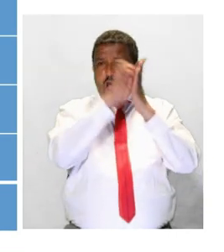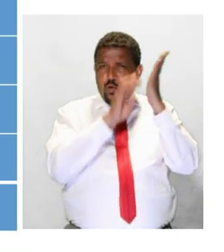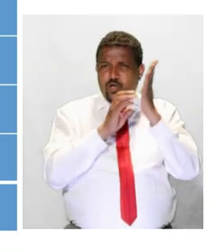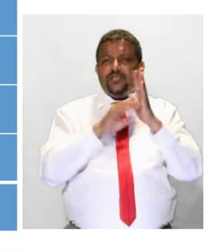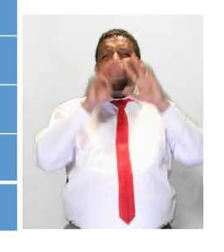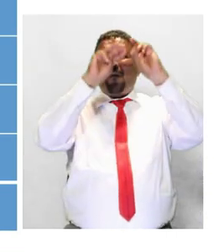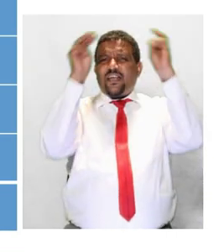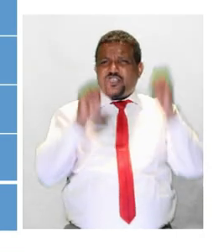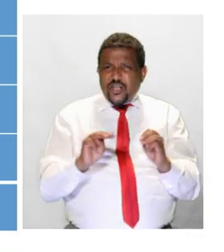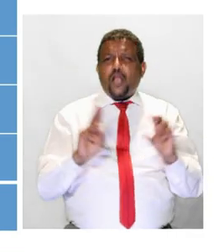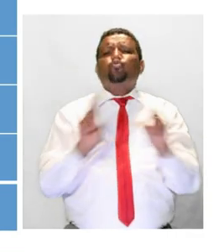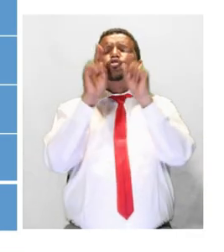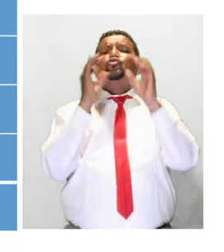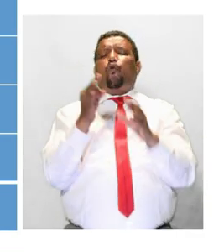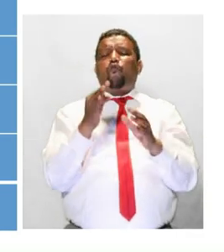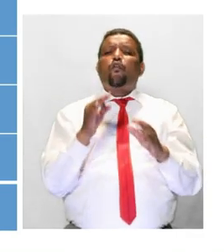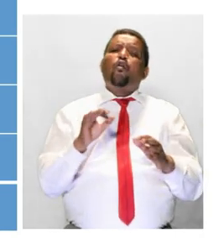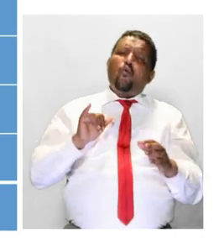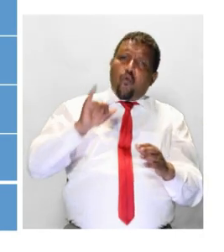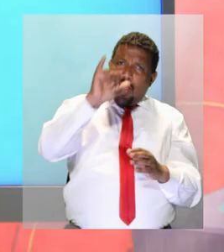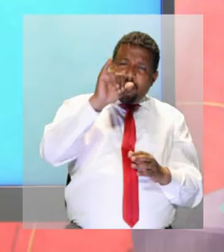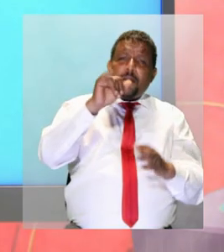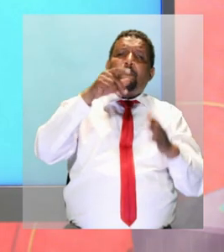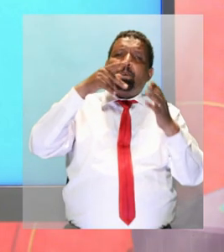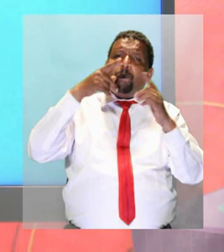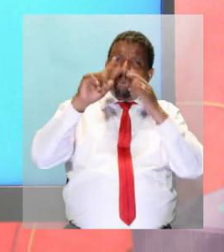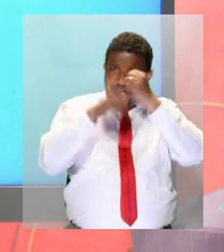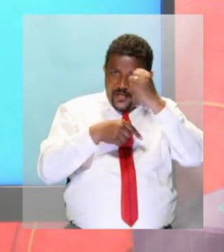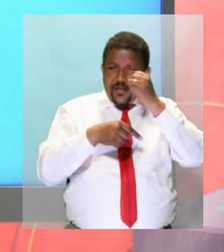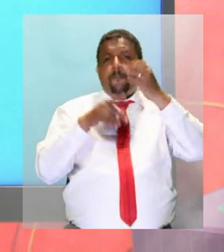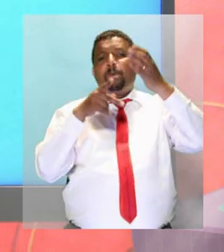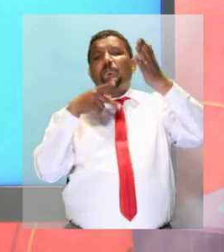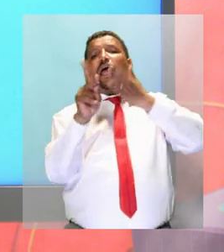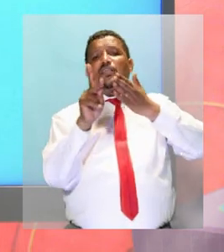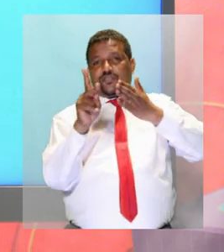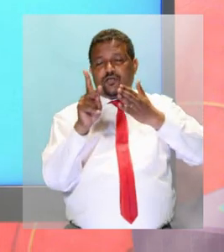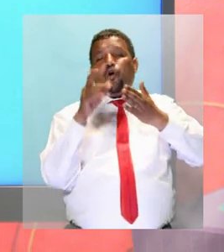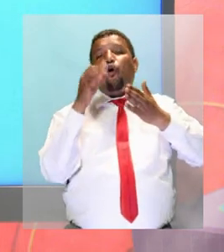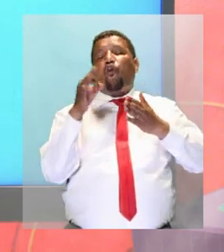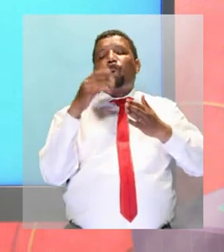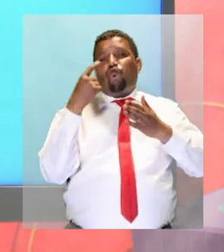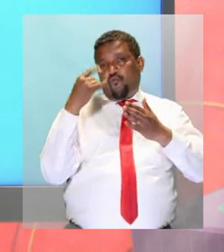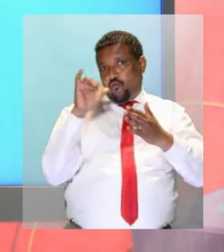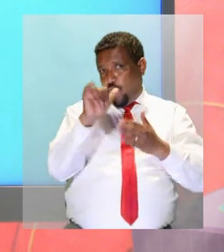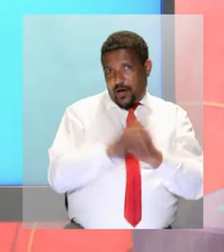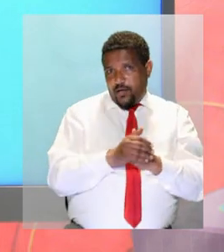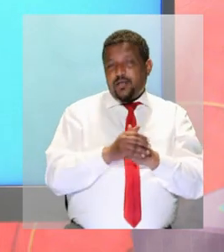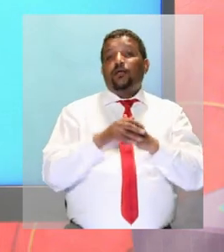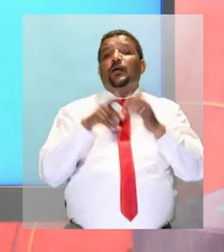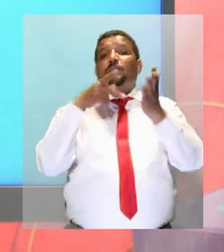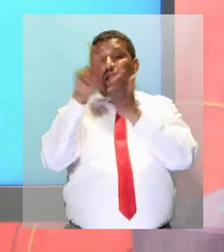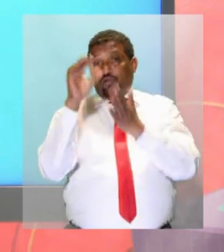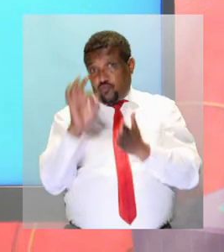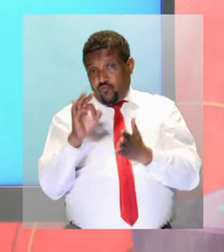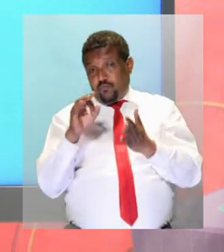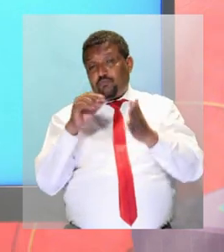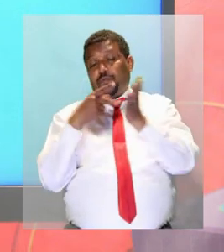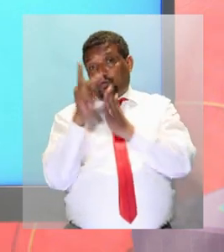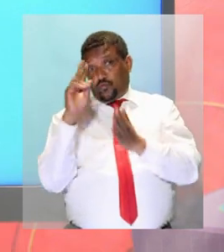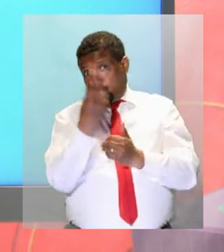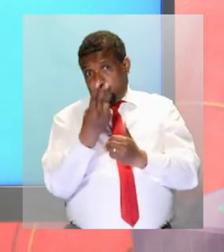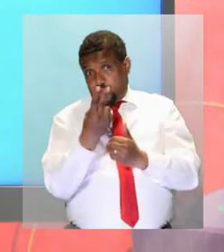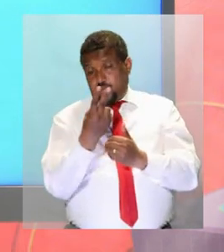marginal utility of commodity Y per price of Y. And the price of commodity Y is 2, and we calculated the marginal utility of commodity